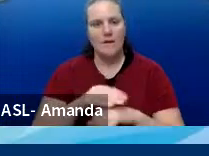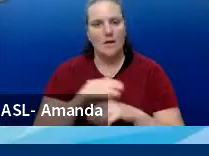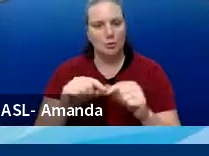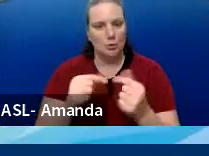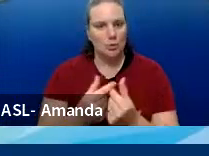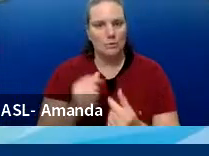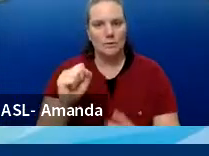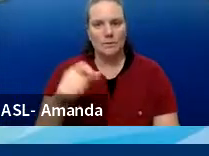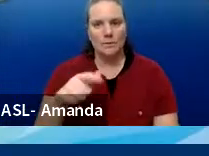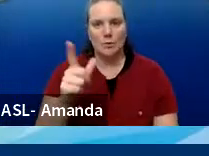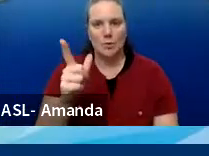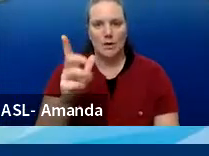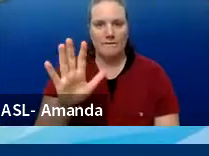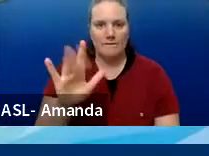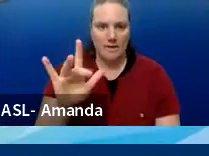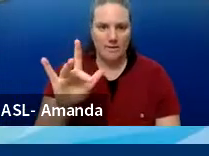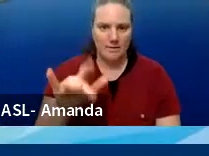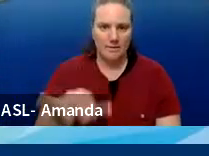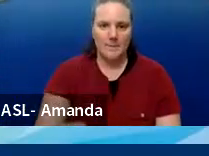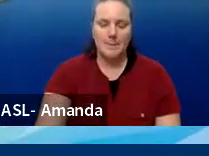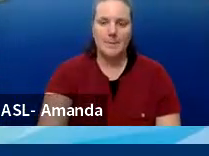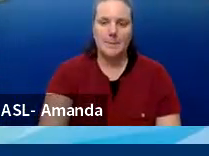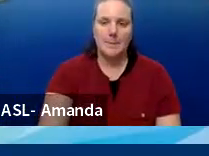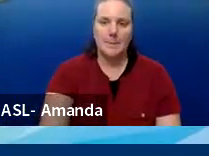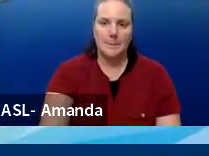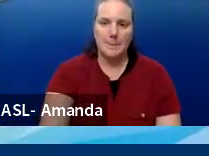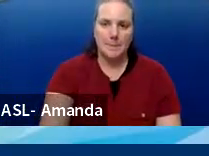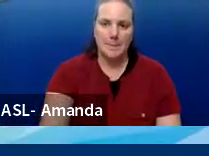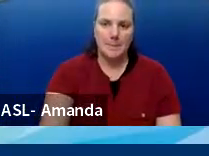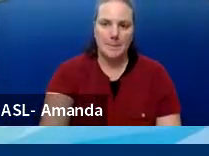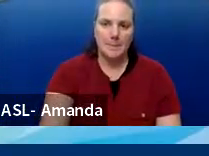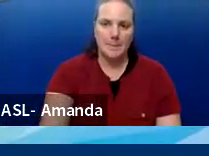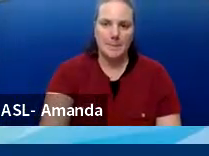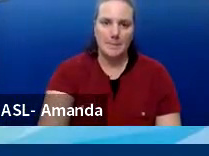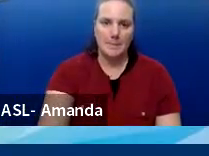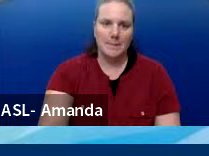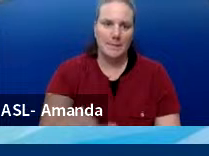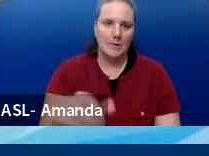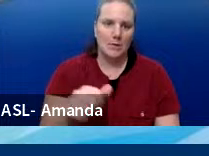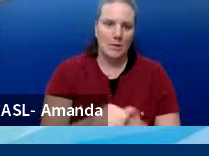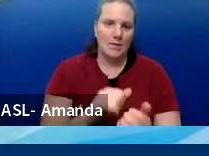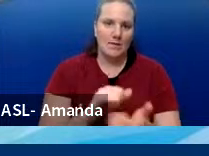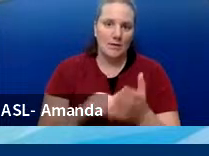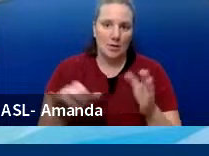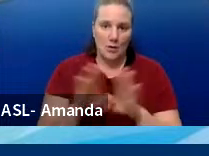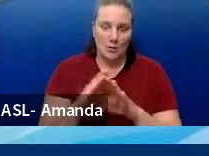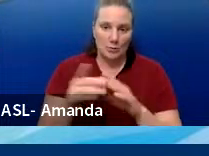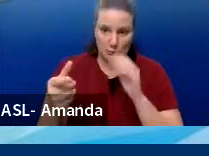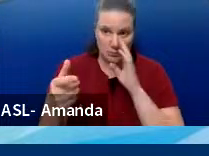slide. With that, Greg, I'd love to invite you to close us out.